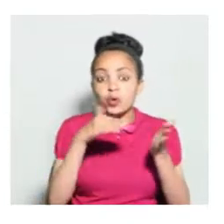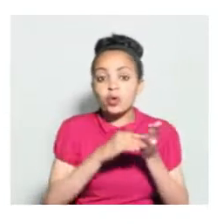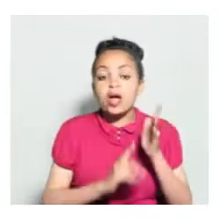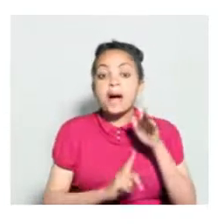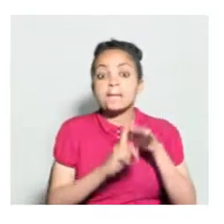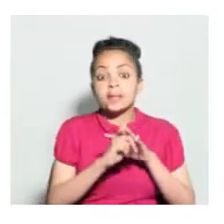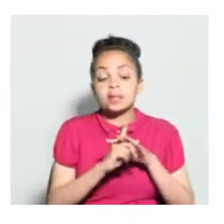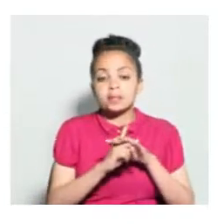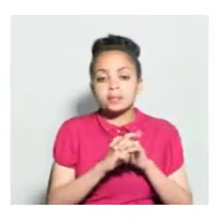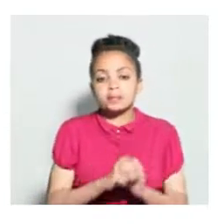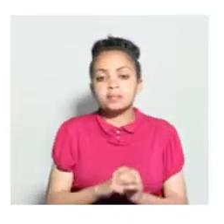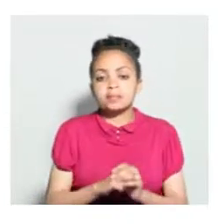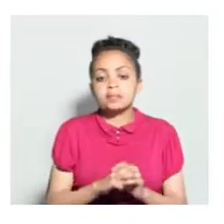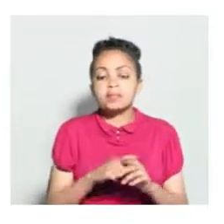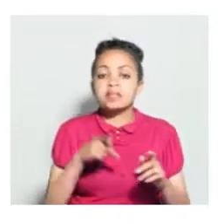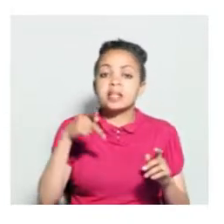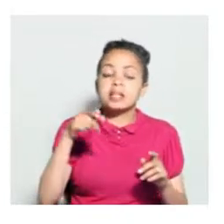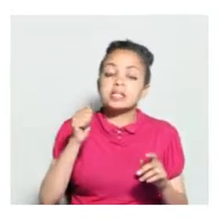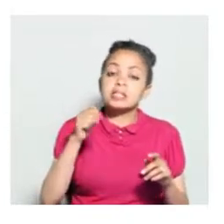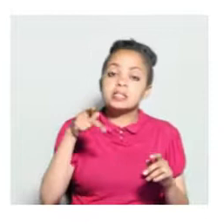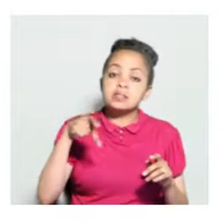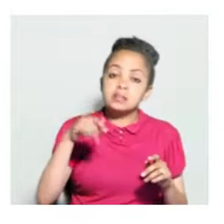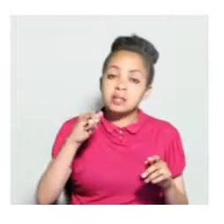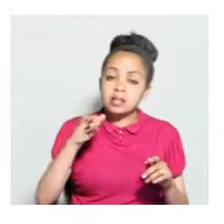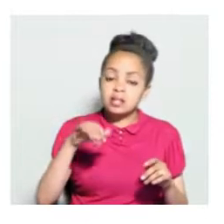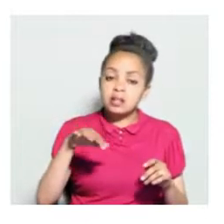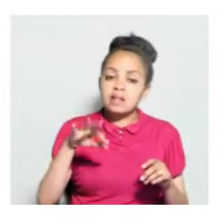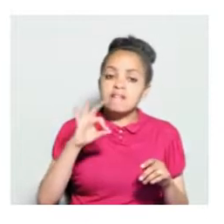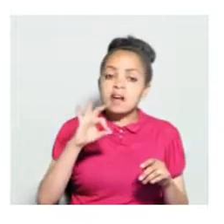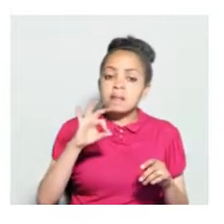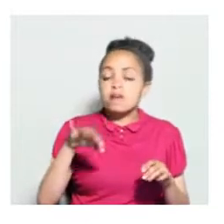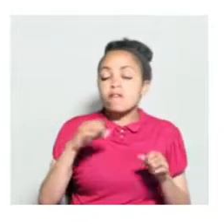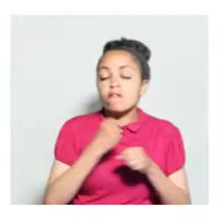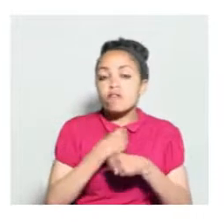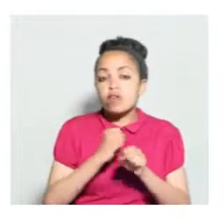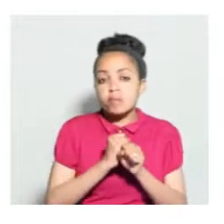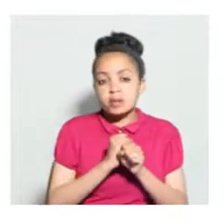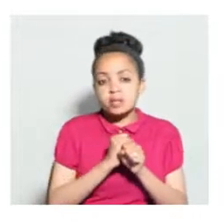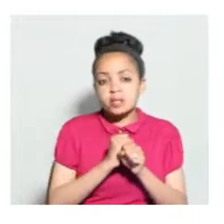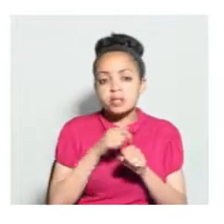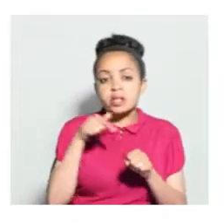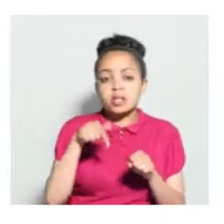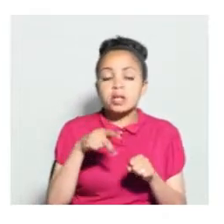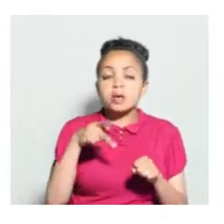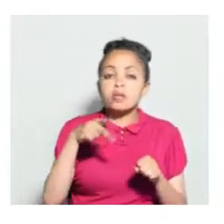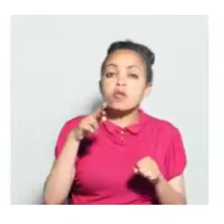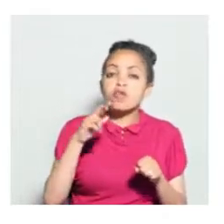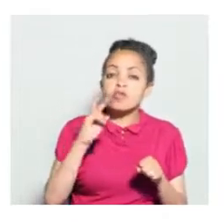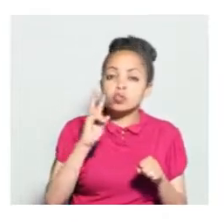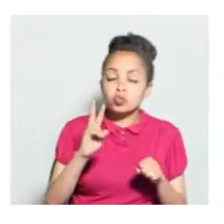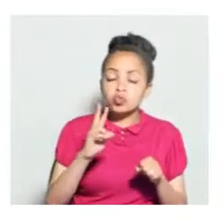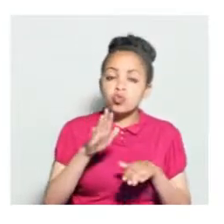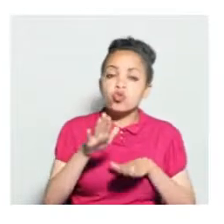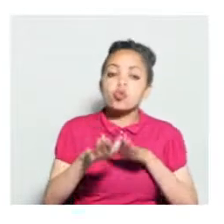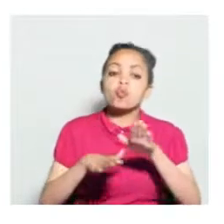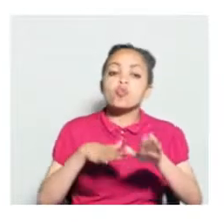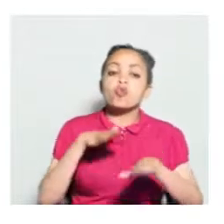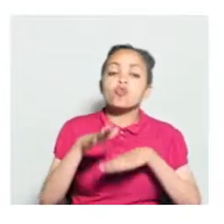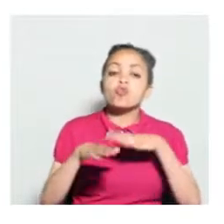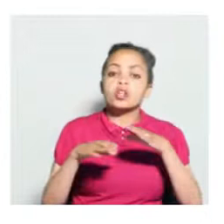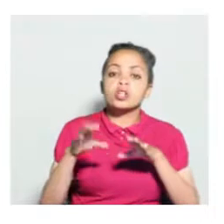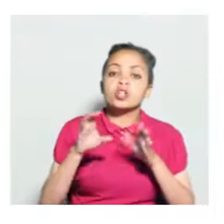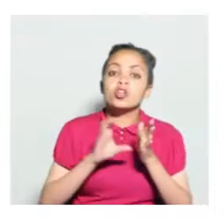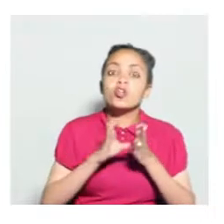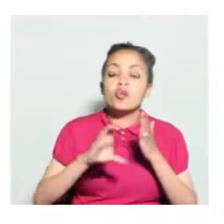here. A spindle fiber that is formed during prophase II that is moving